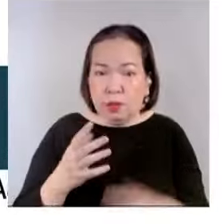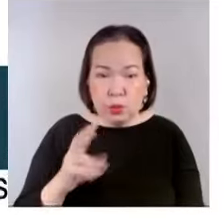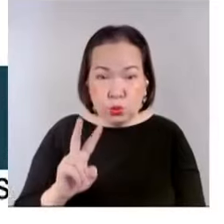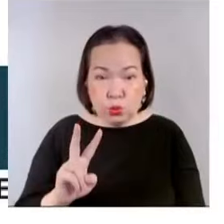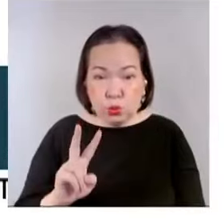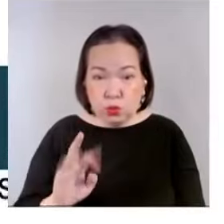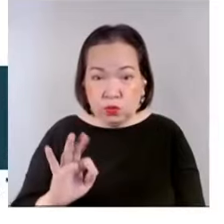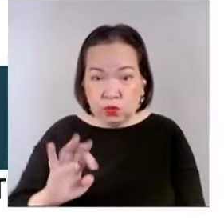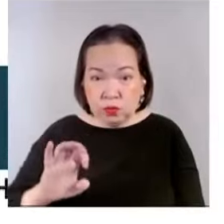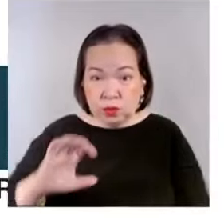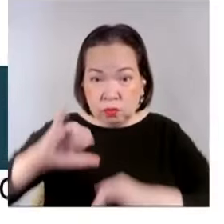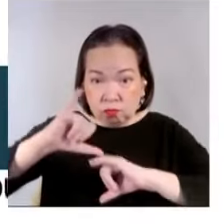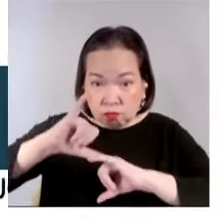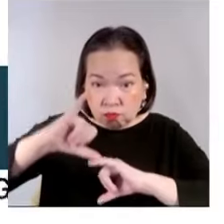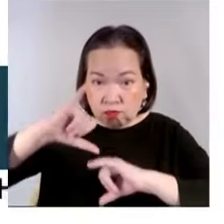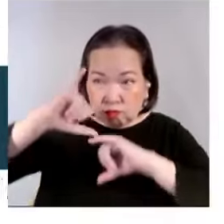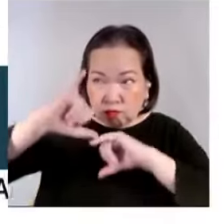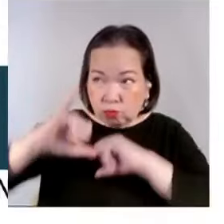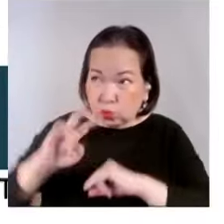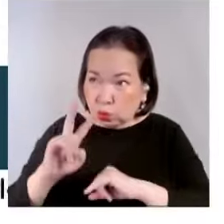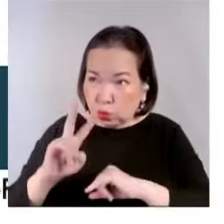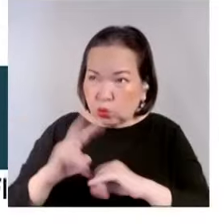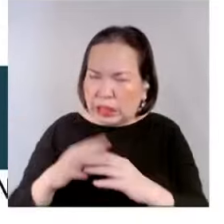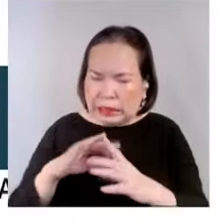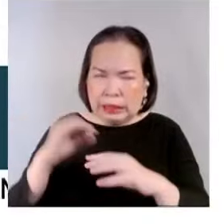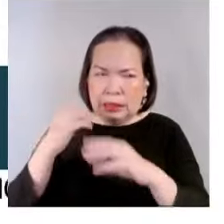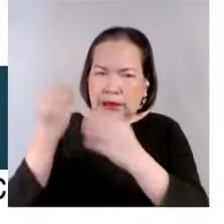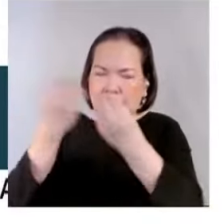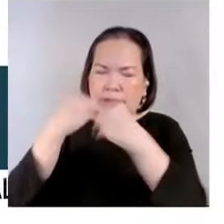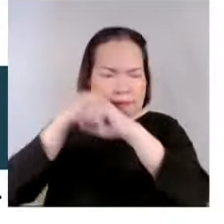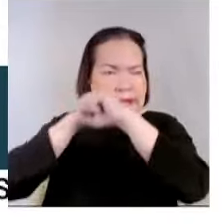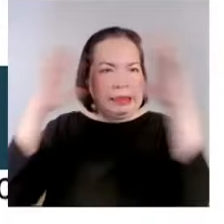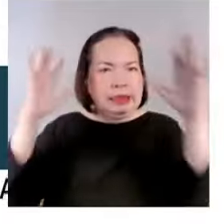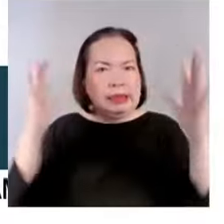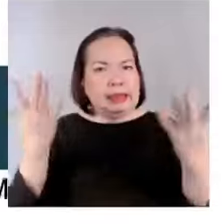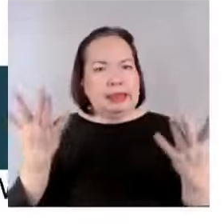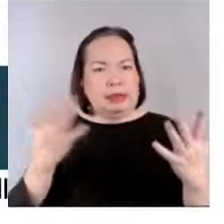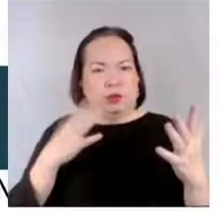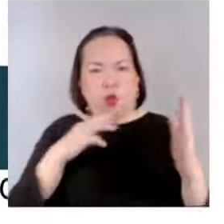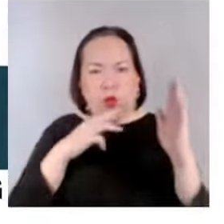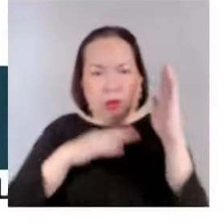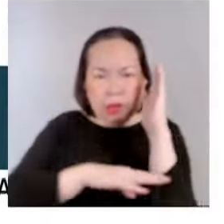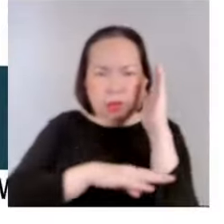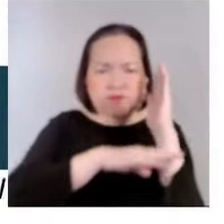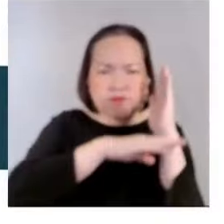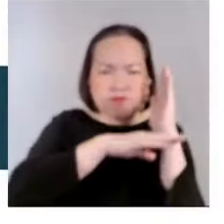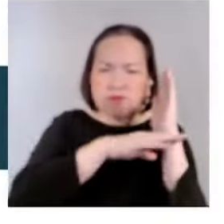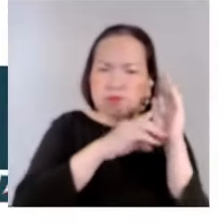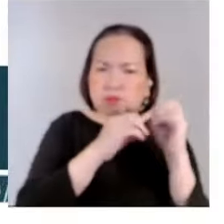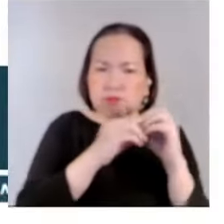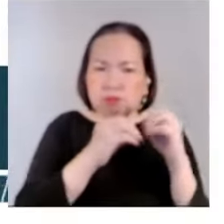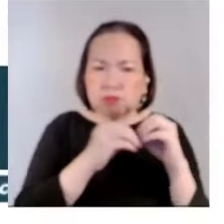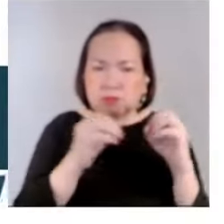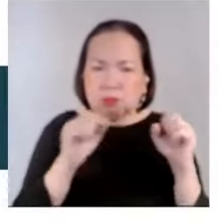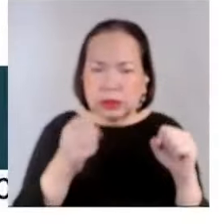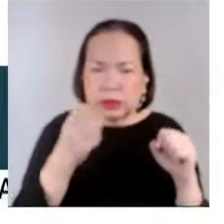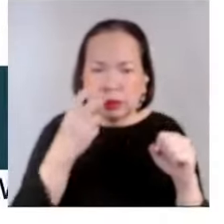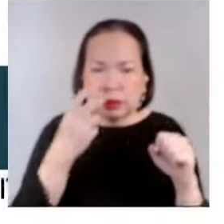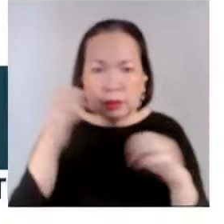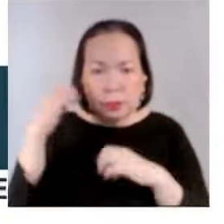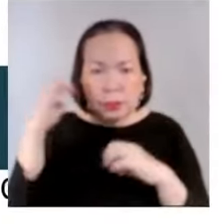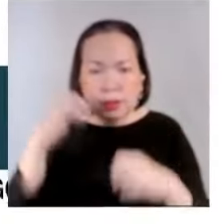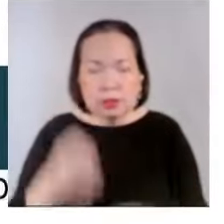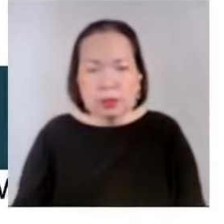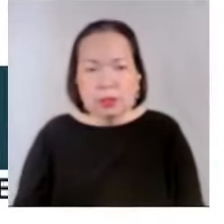know, give us a visual here as to how much more water people should expect. Go ahead. Okay,